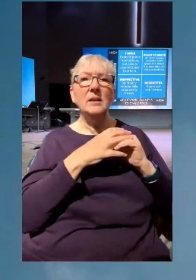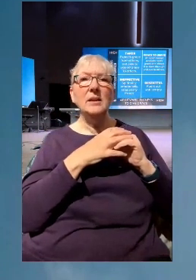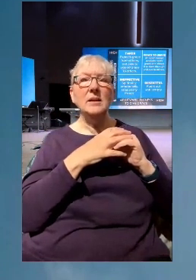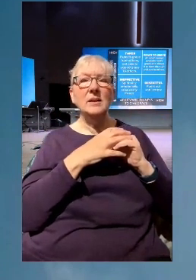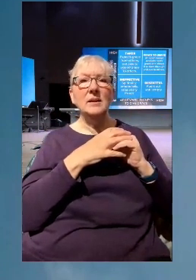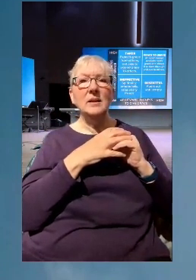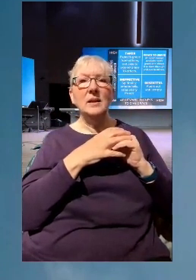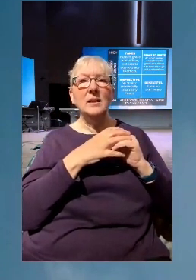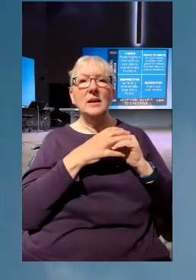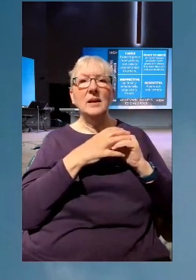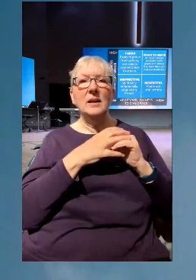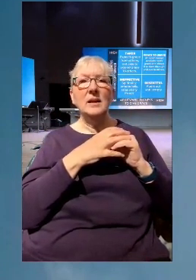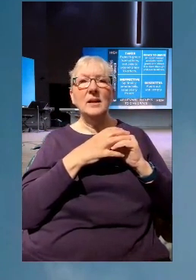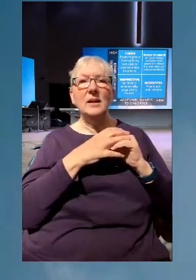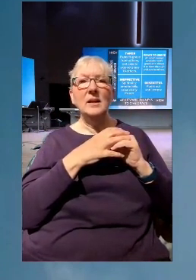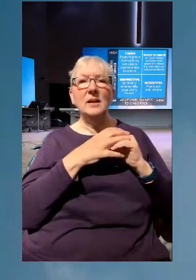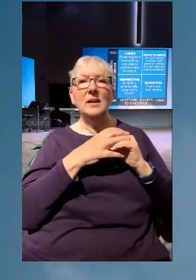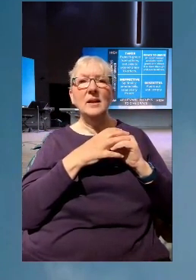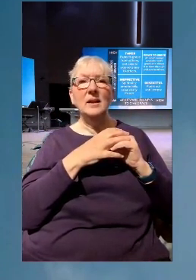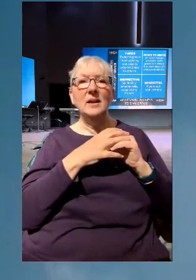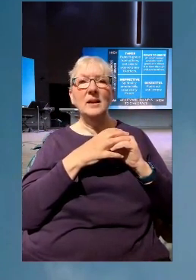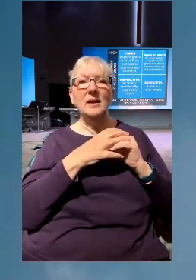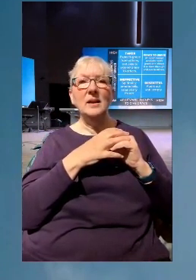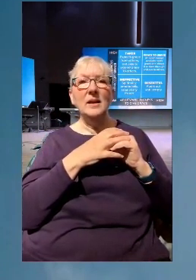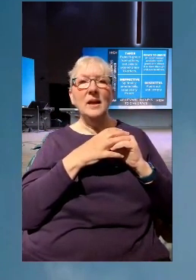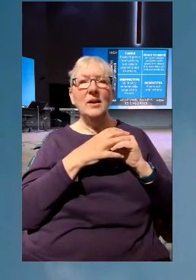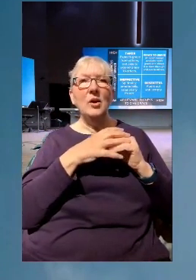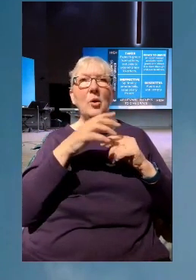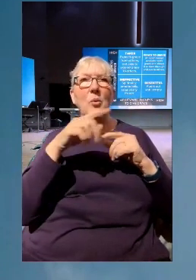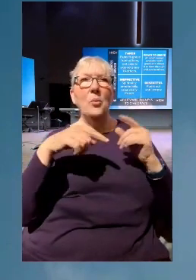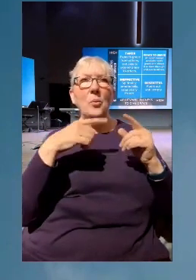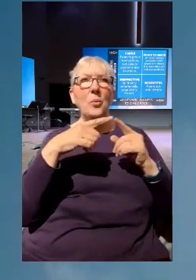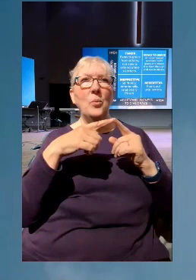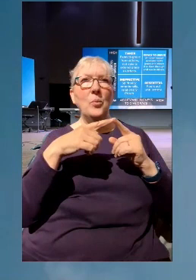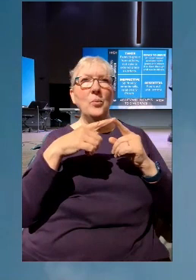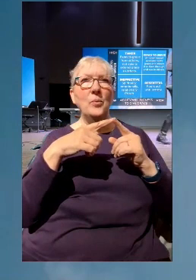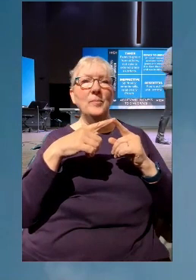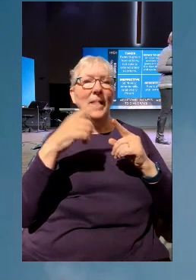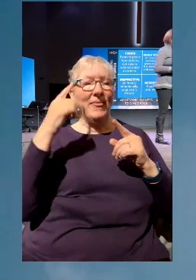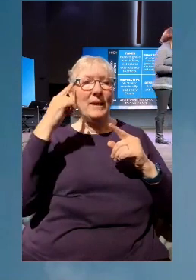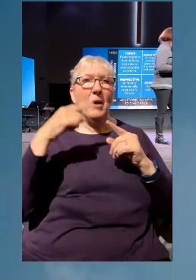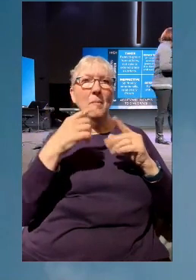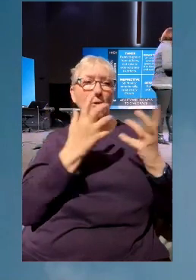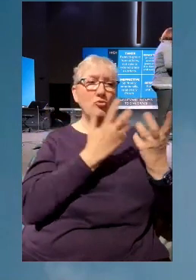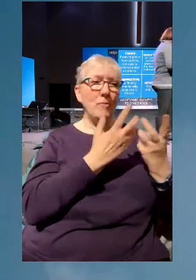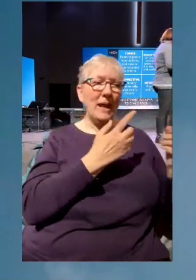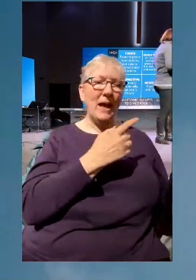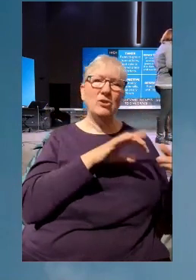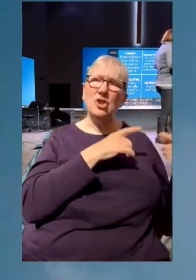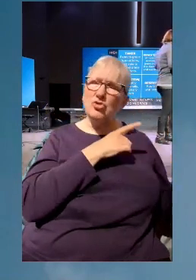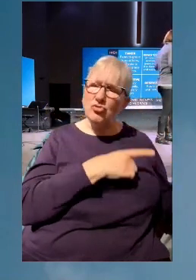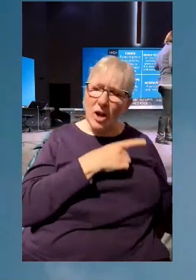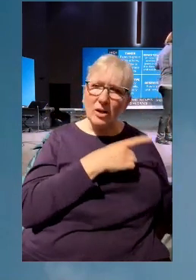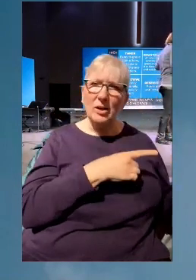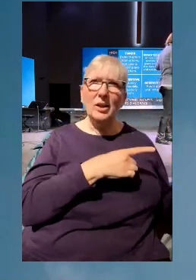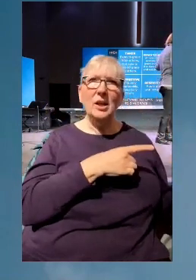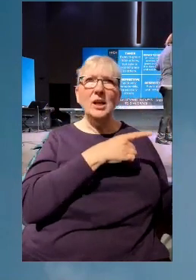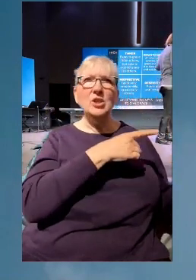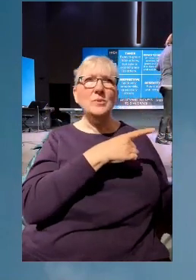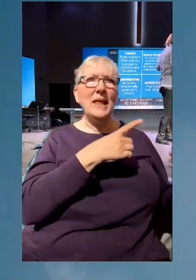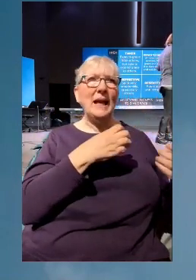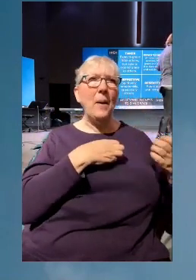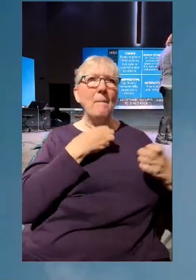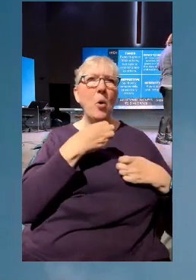page. But when we have, I think about my roommate and how she struggled. She was like emotionally and